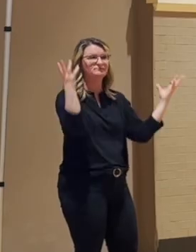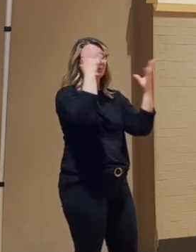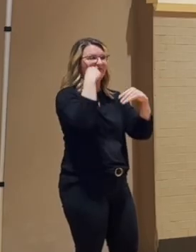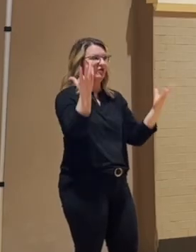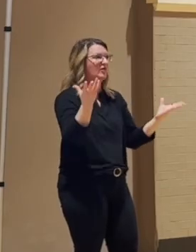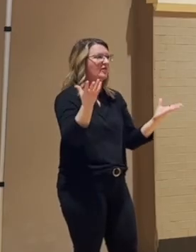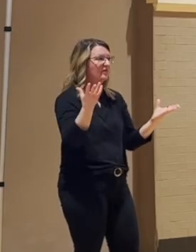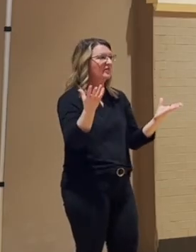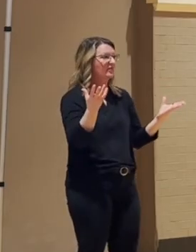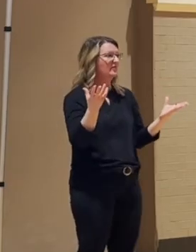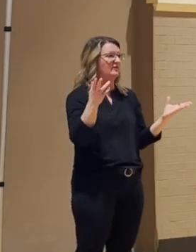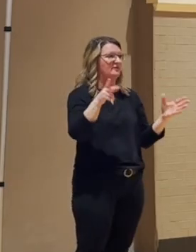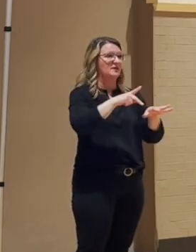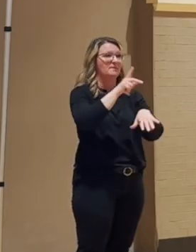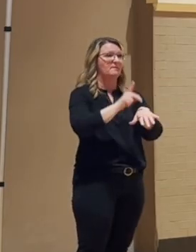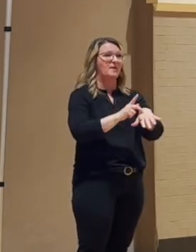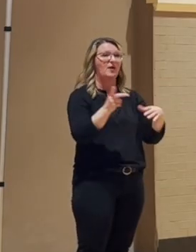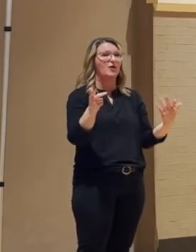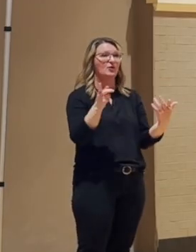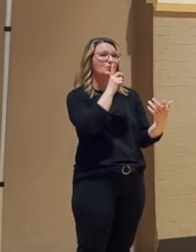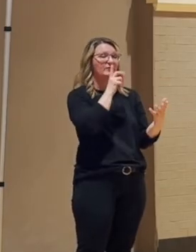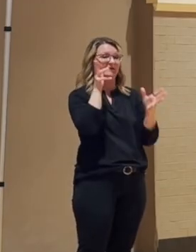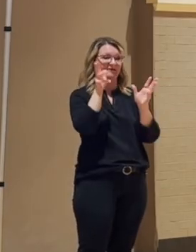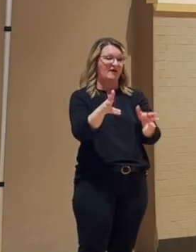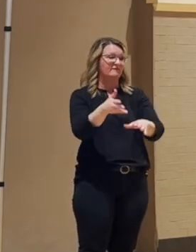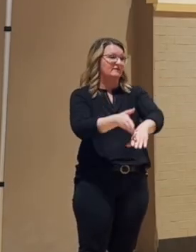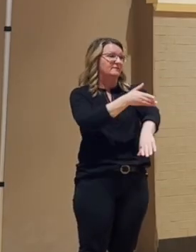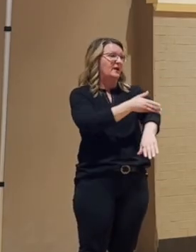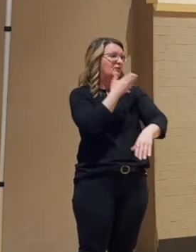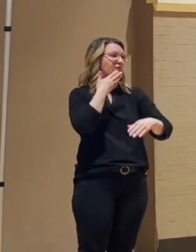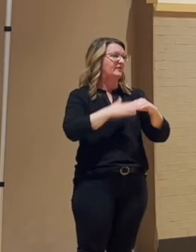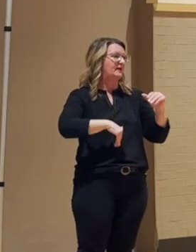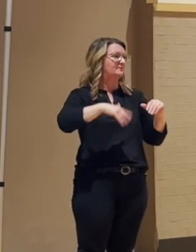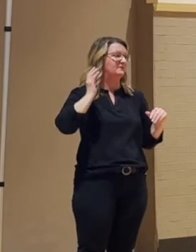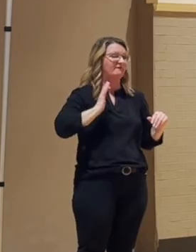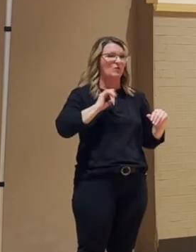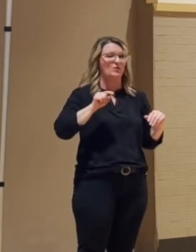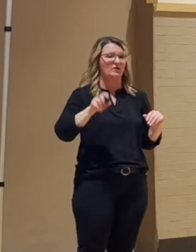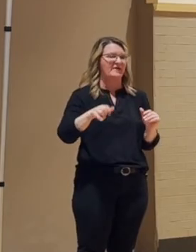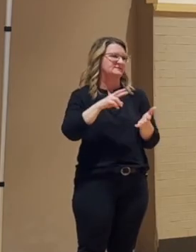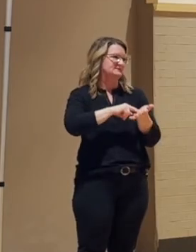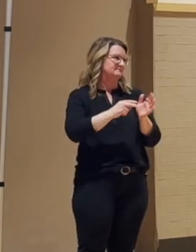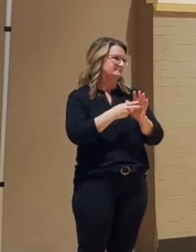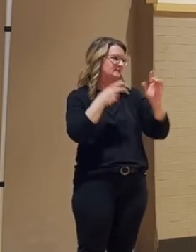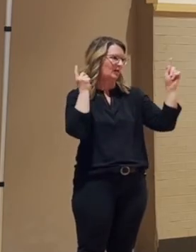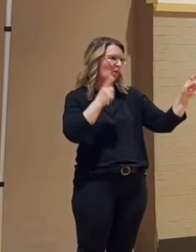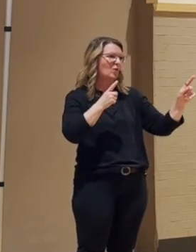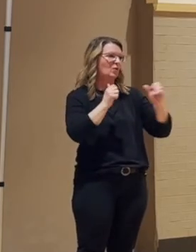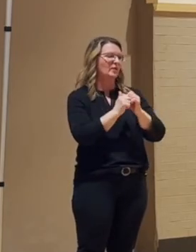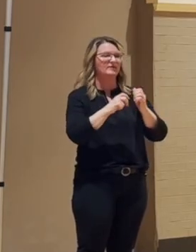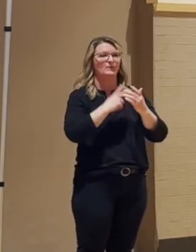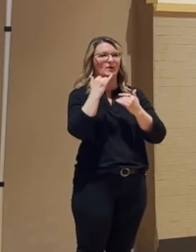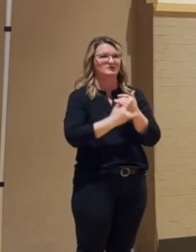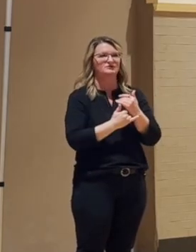beautiful. The park was really left better than it was found, and this is what the intent is with this